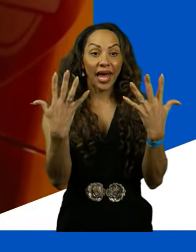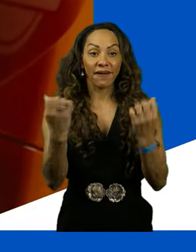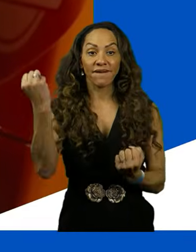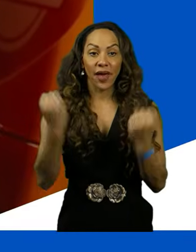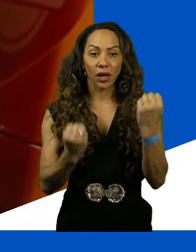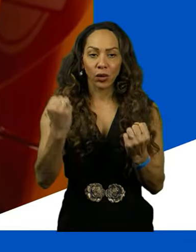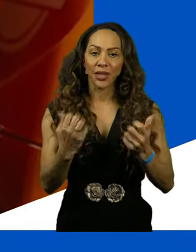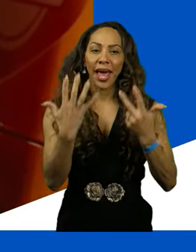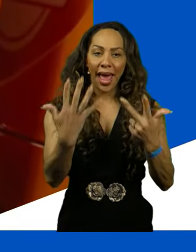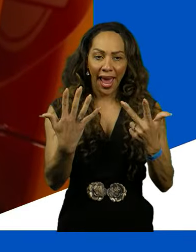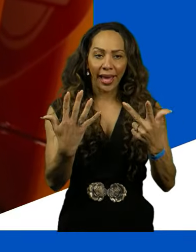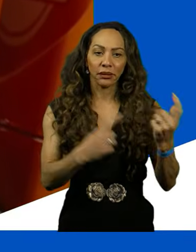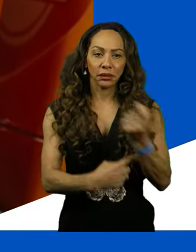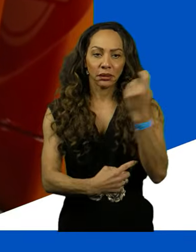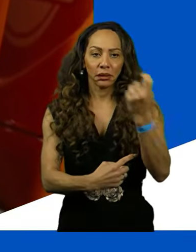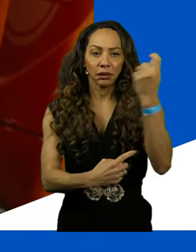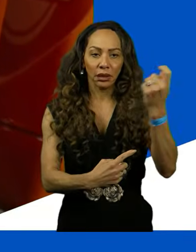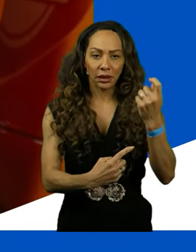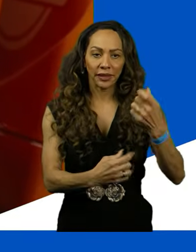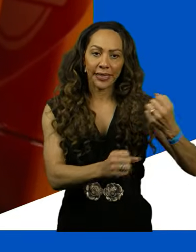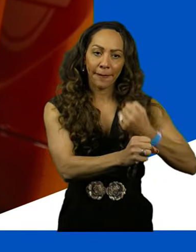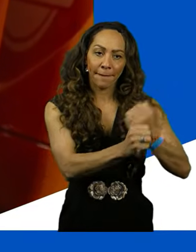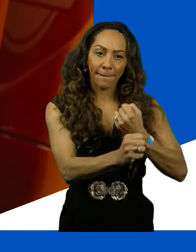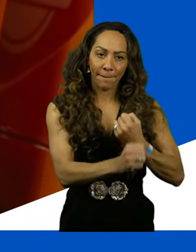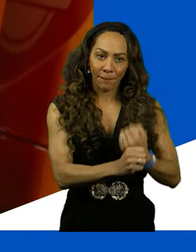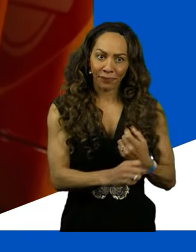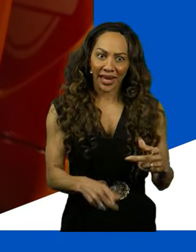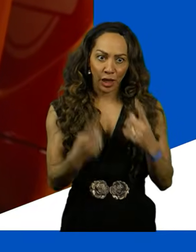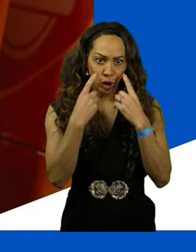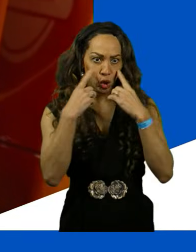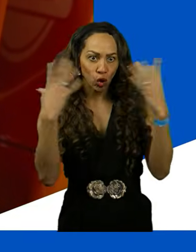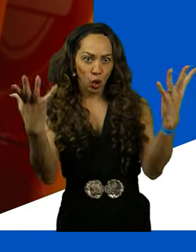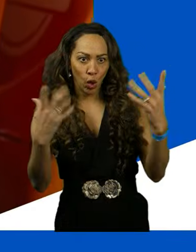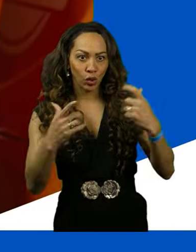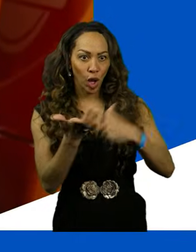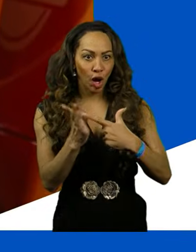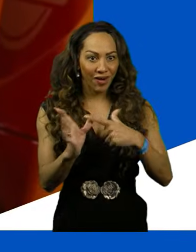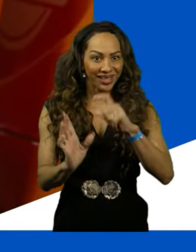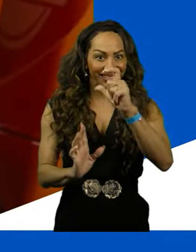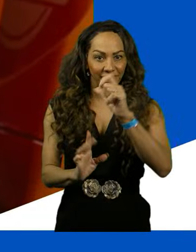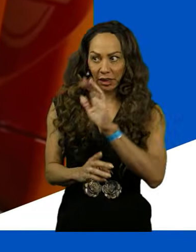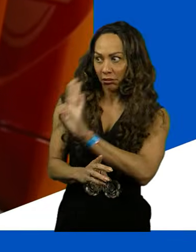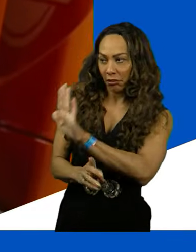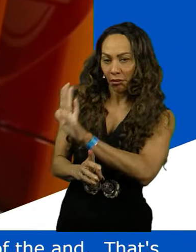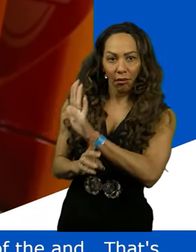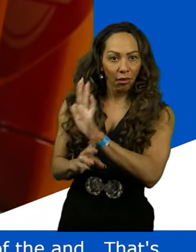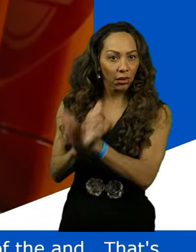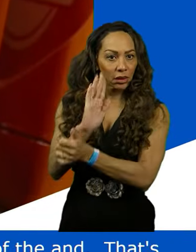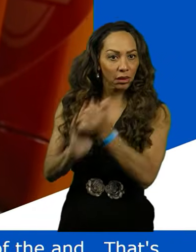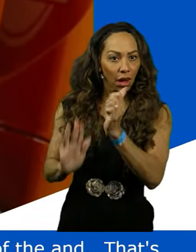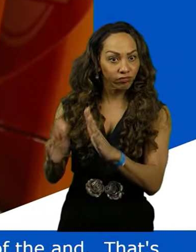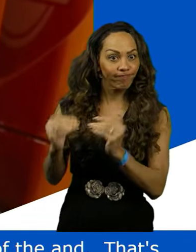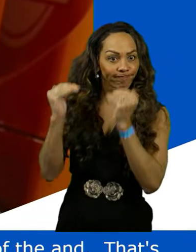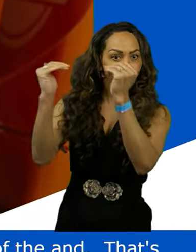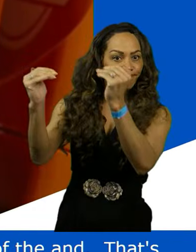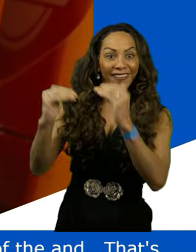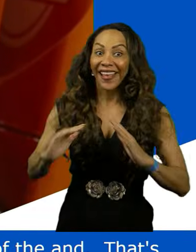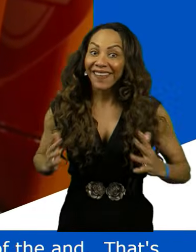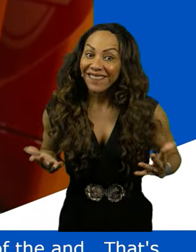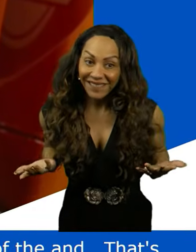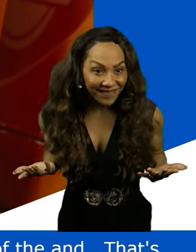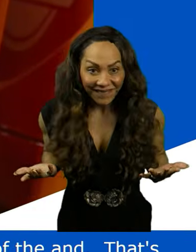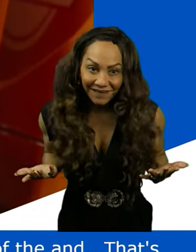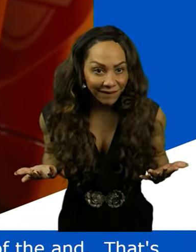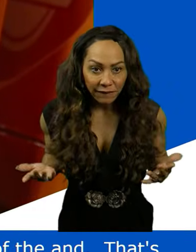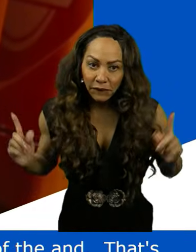think, that demonstrates the capability of our patrols. But if we can't fix that vehicle, what